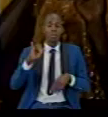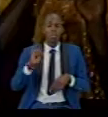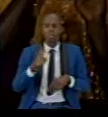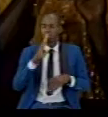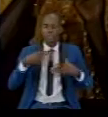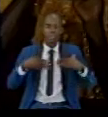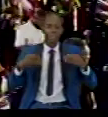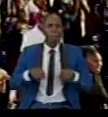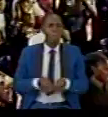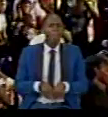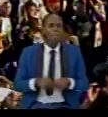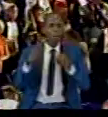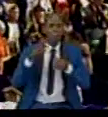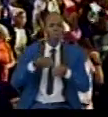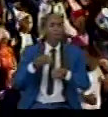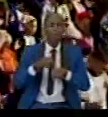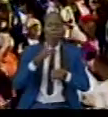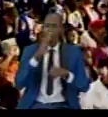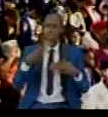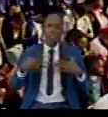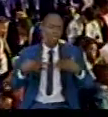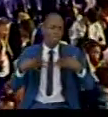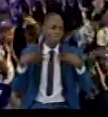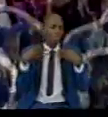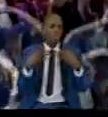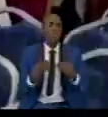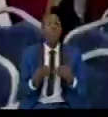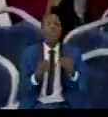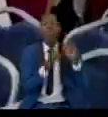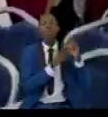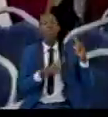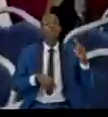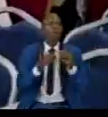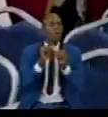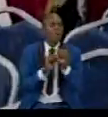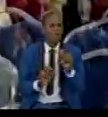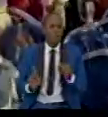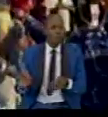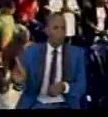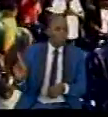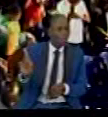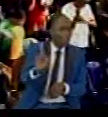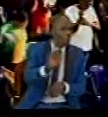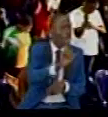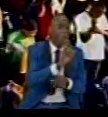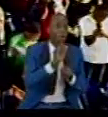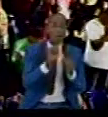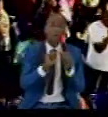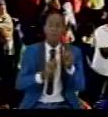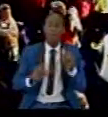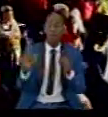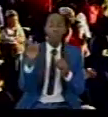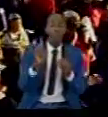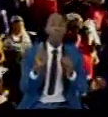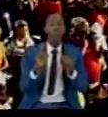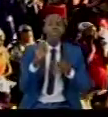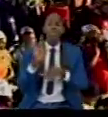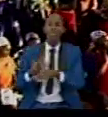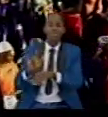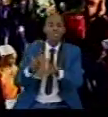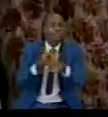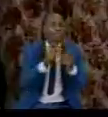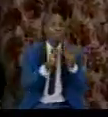be healed Lodge everyone now everywhere touch everyone